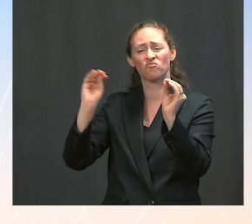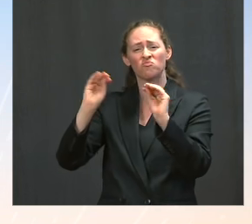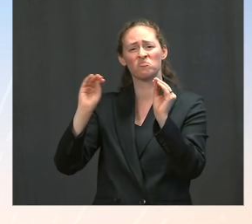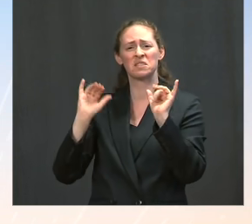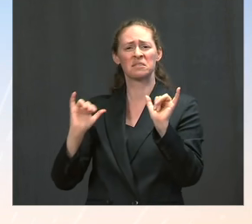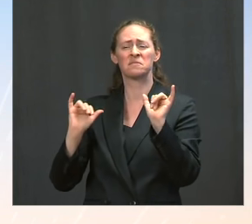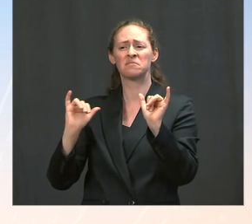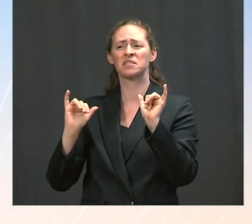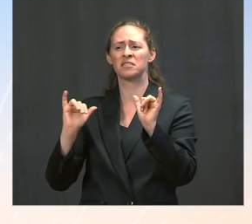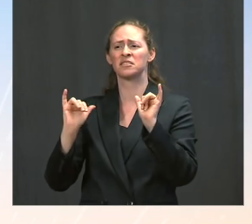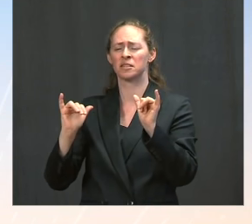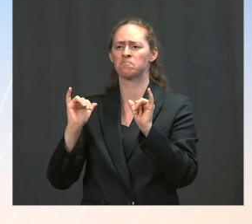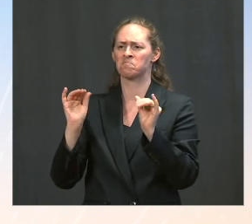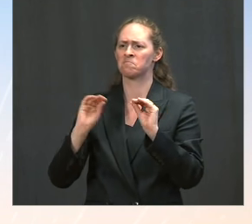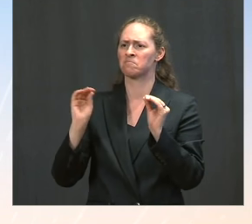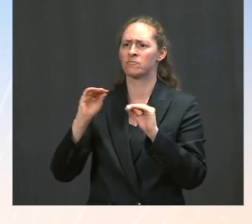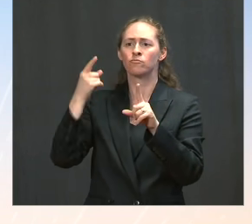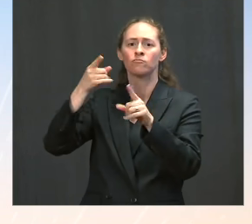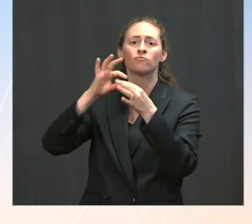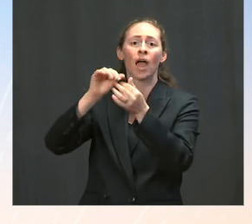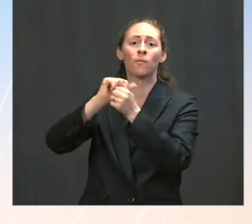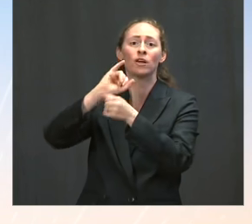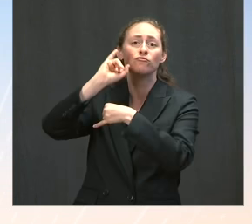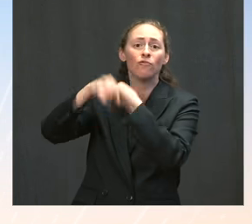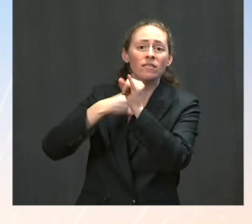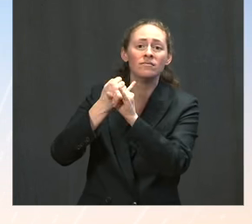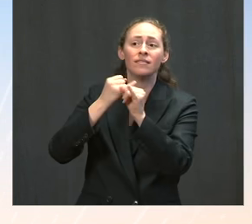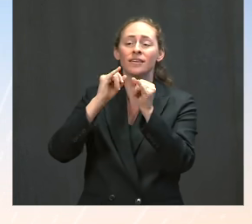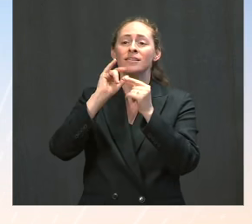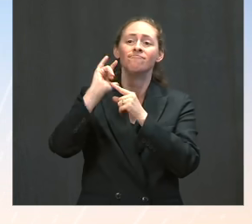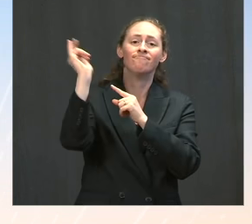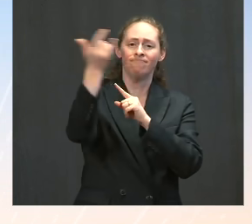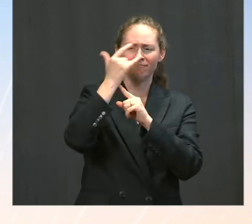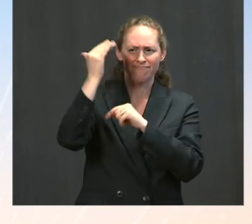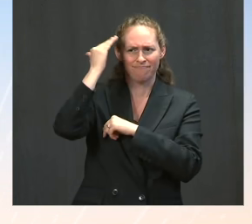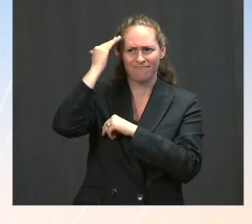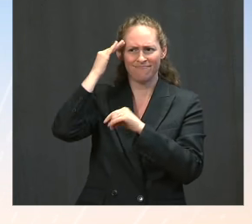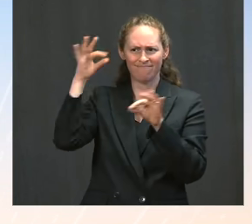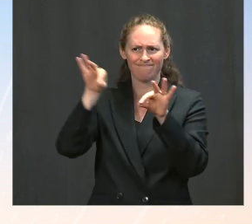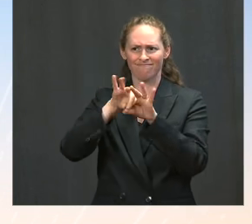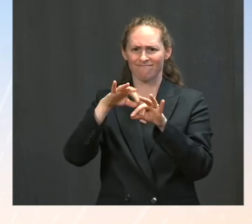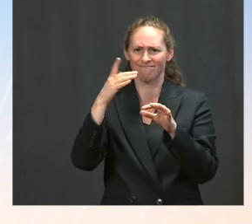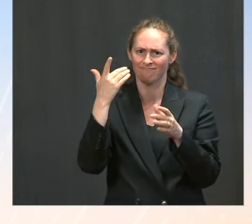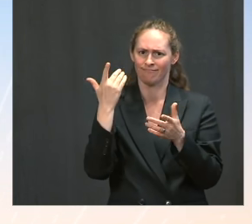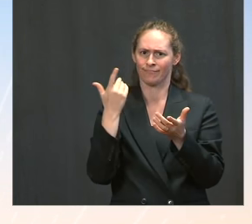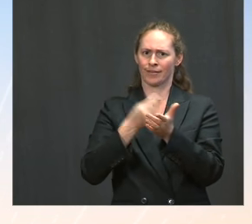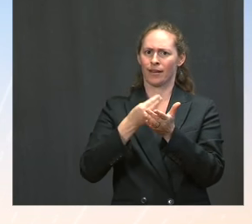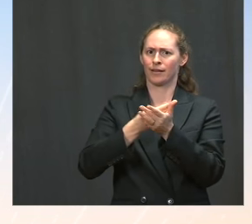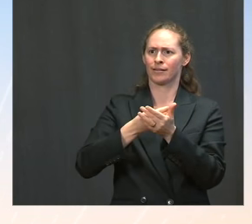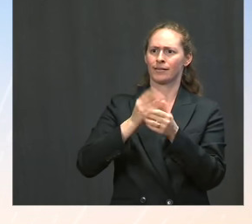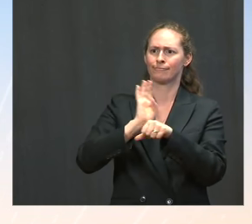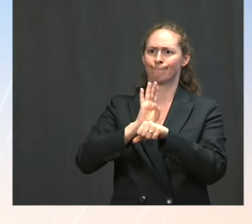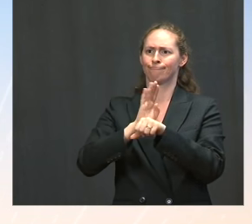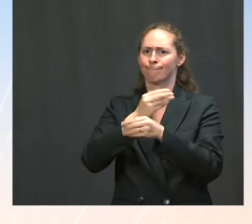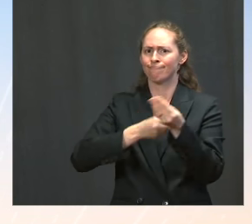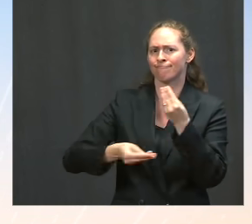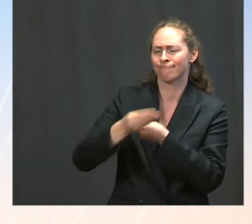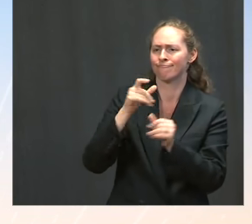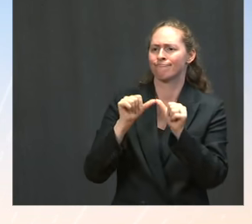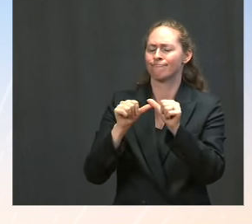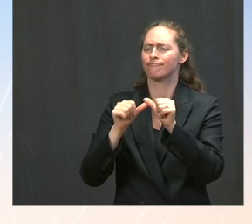vital, and it's vital to commerce. And we are taking a methodical approach